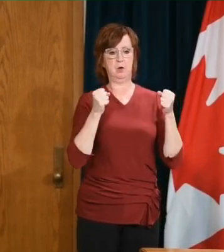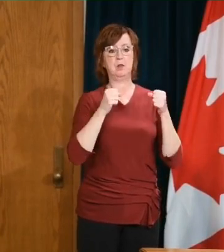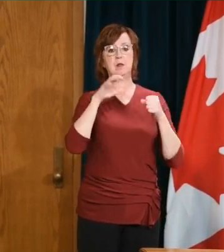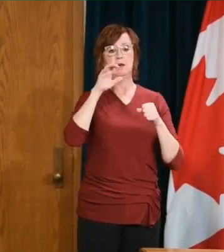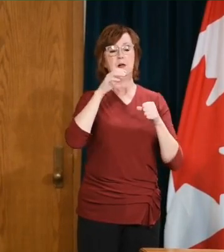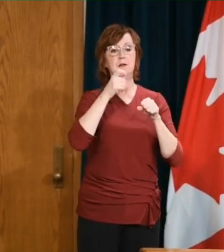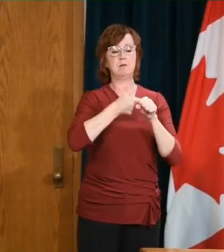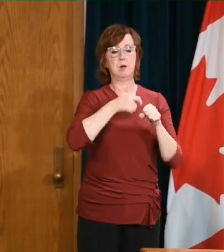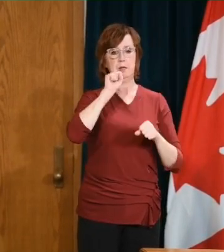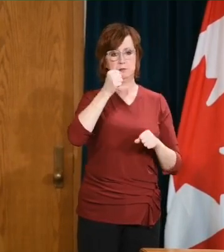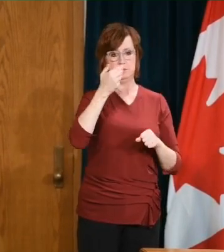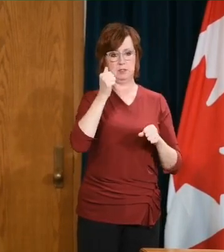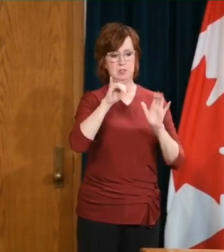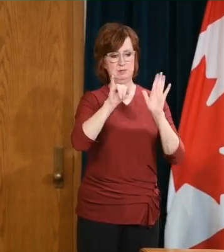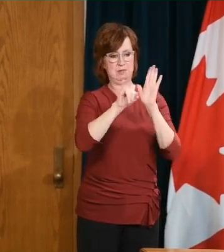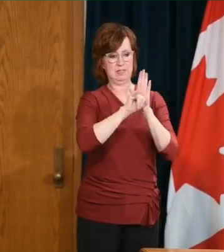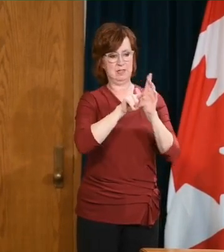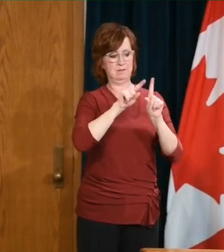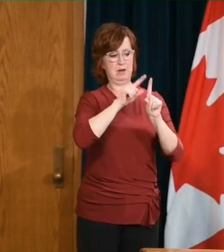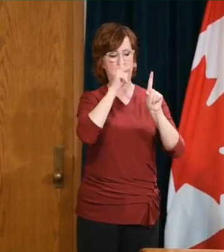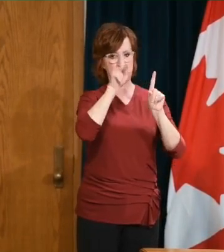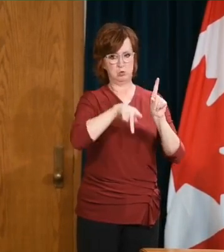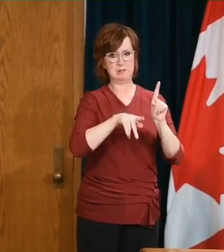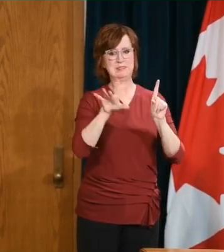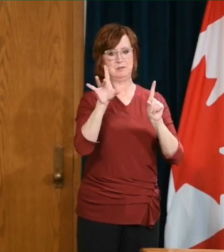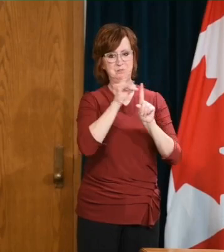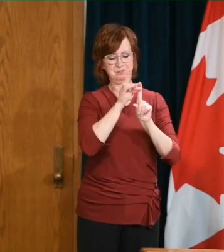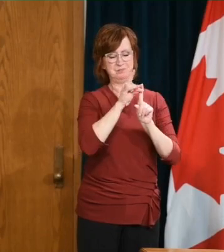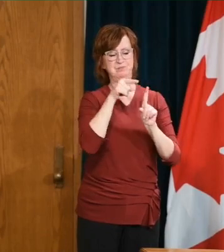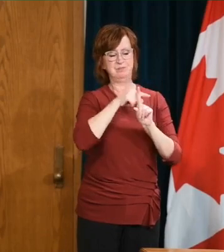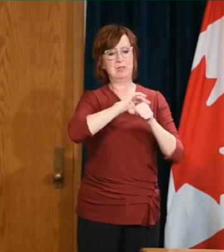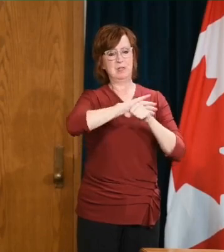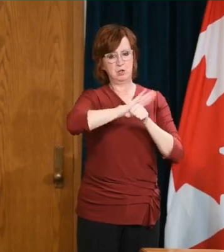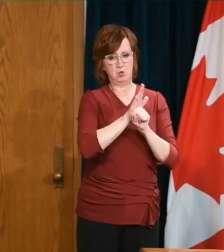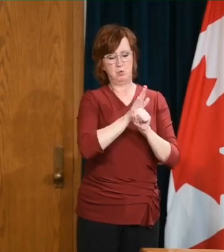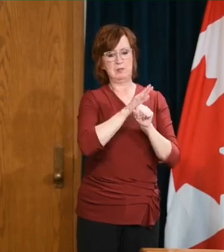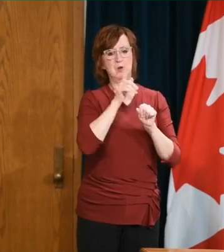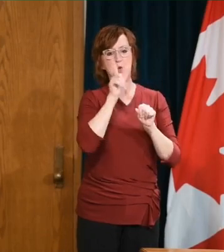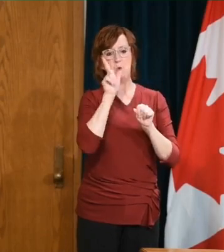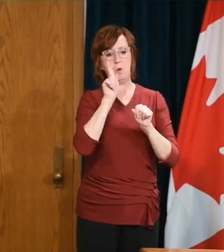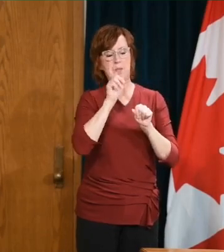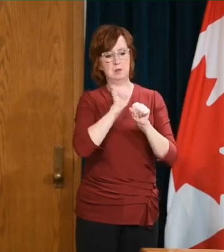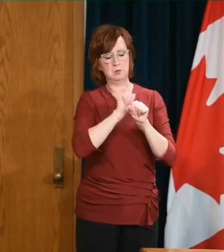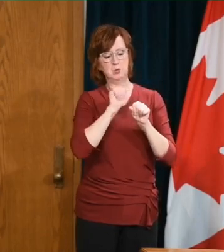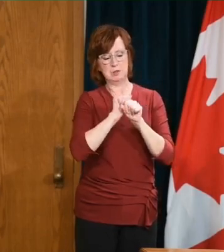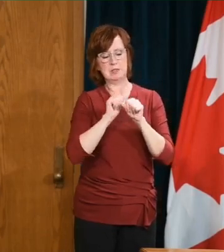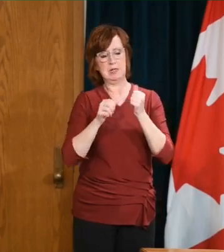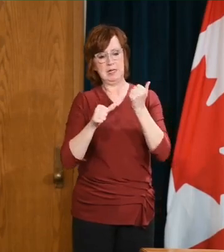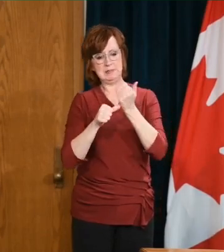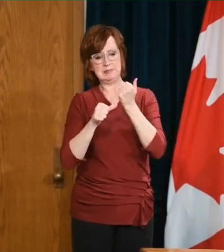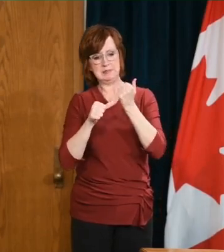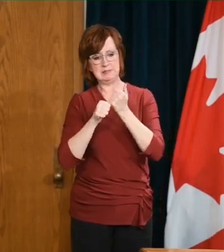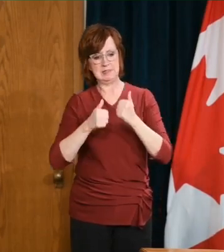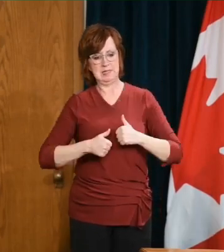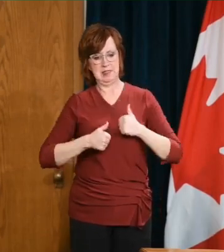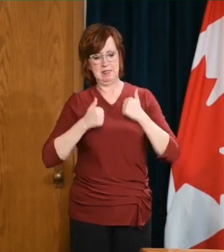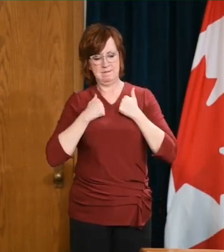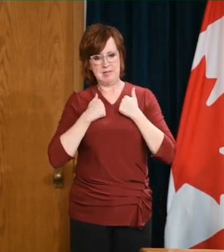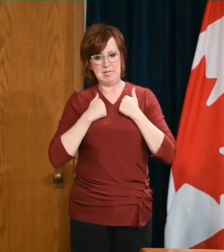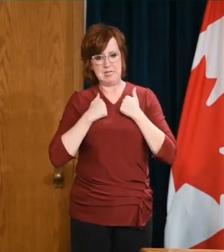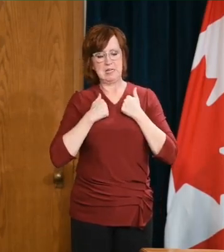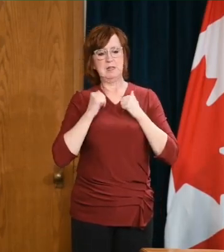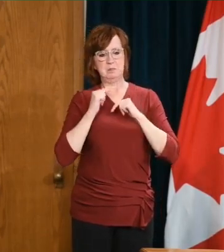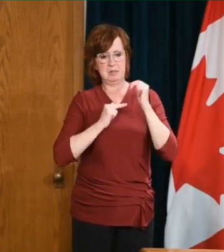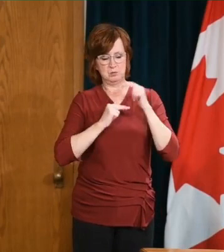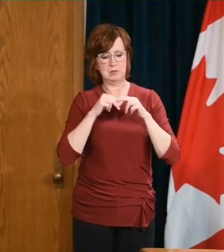Authority identified a positive COVID-19 case that works at an assisted living care facility here in the city